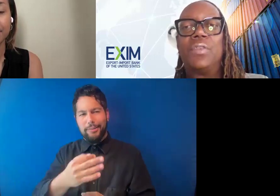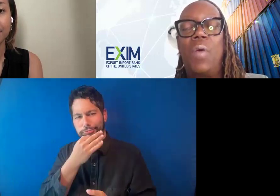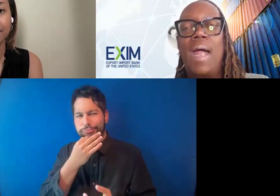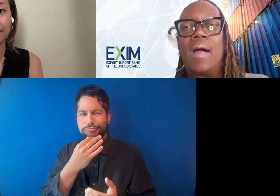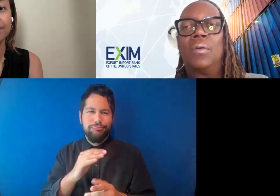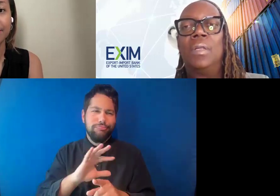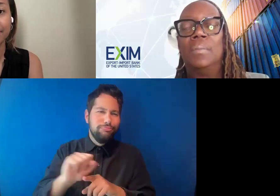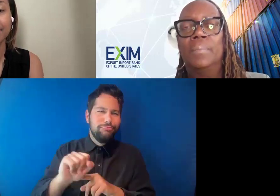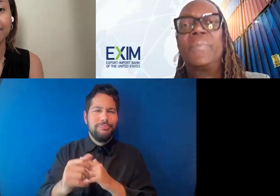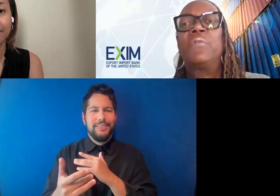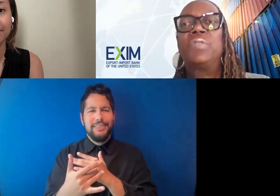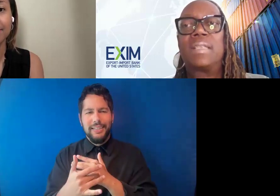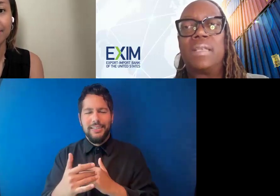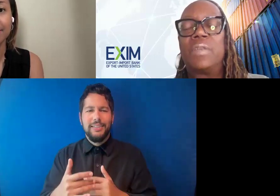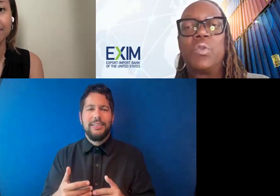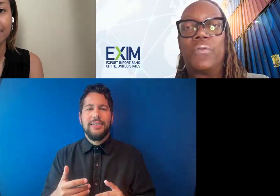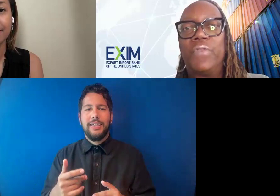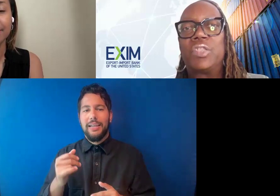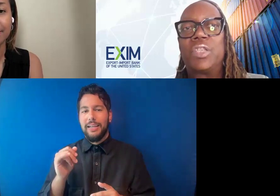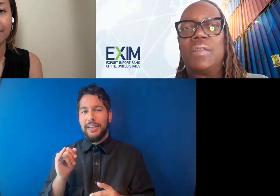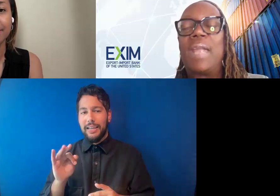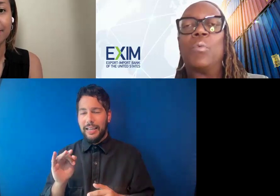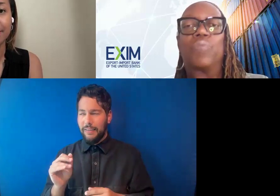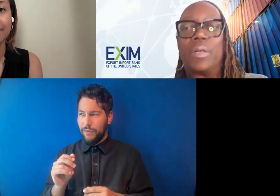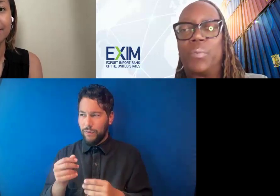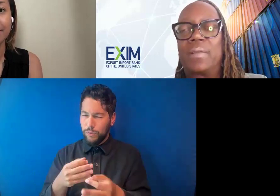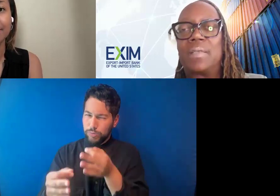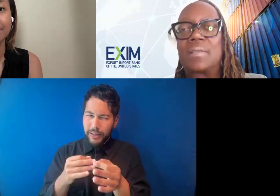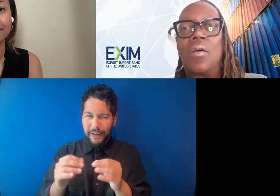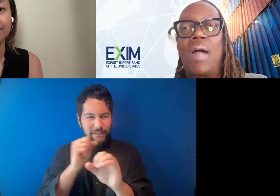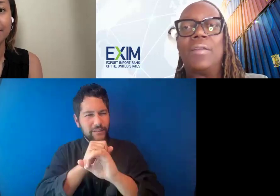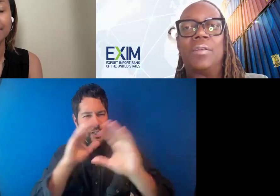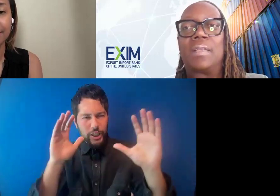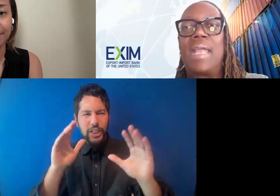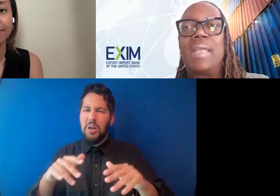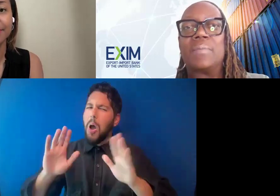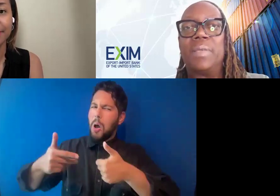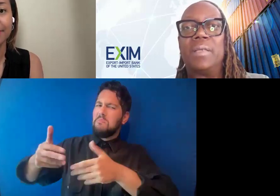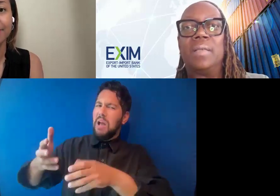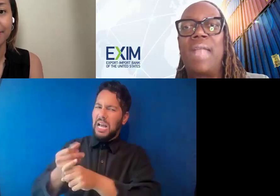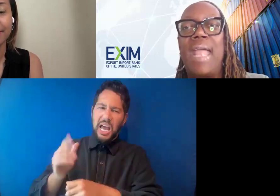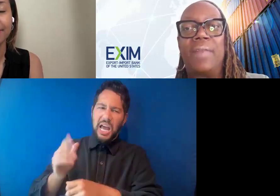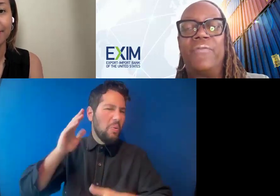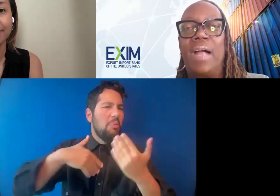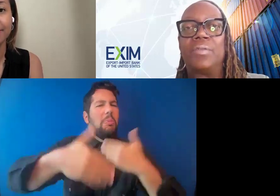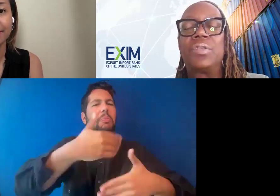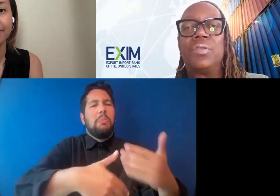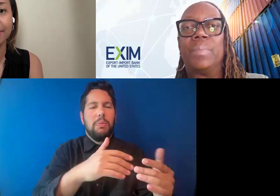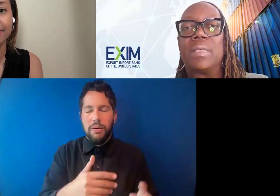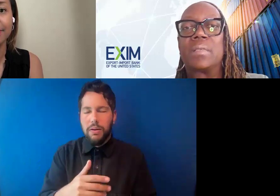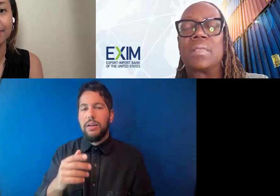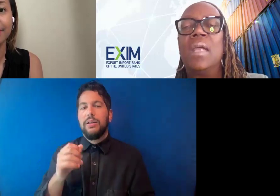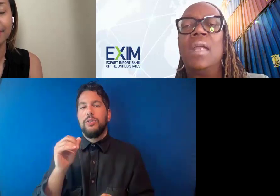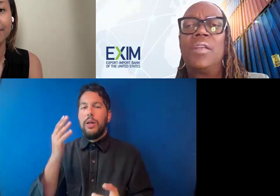have the know-how. If you just give them your vision, they will run with it. So I know that that has been an added value to